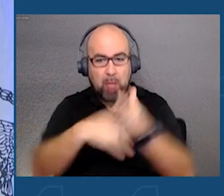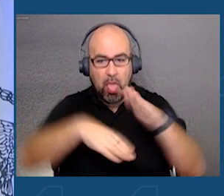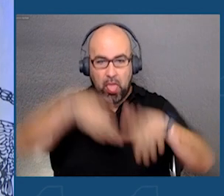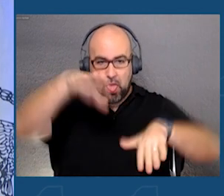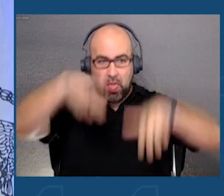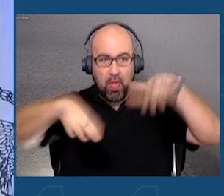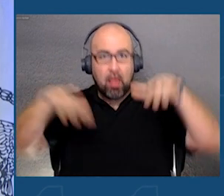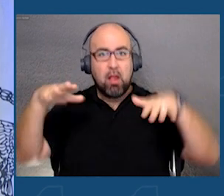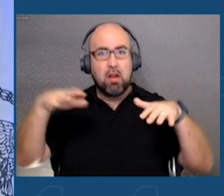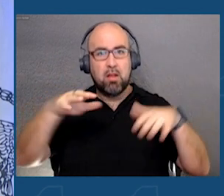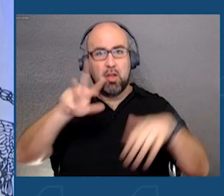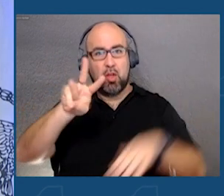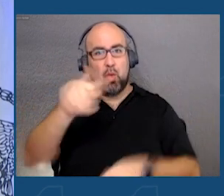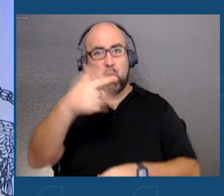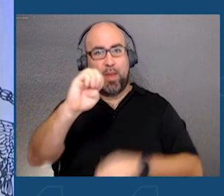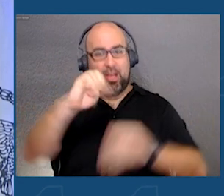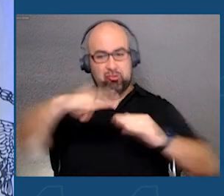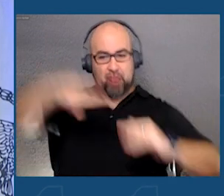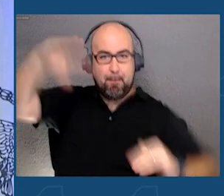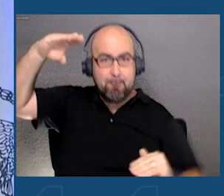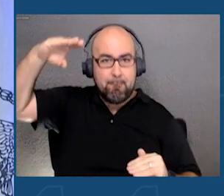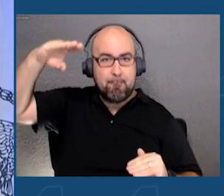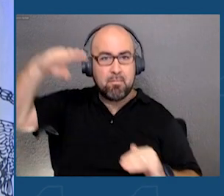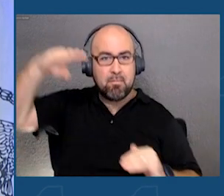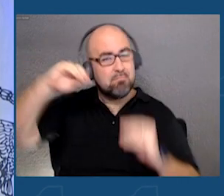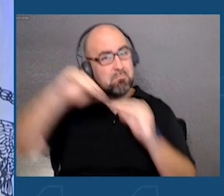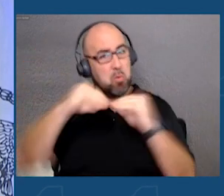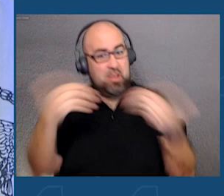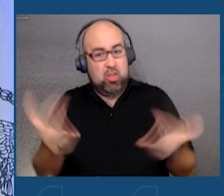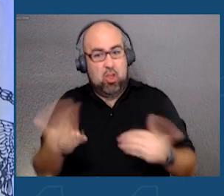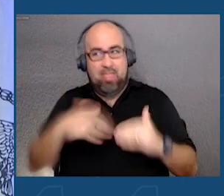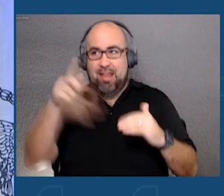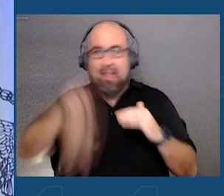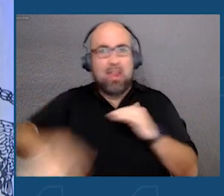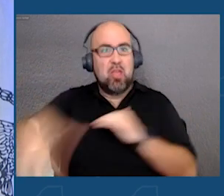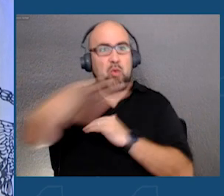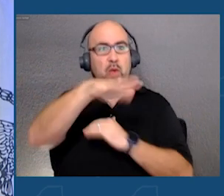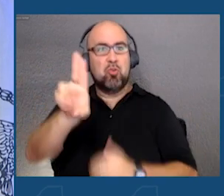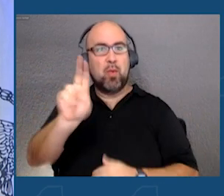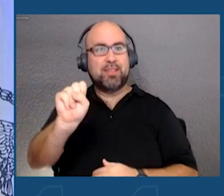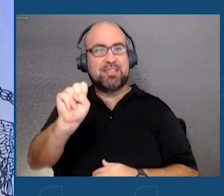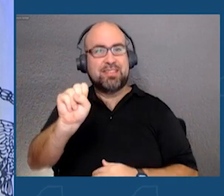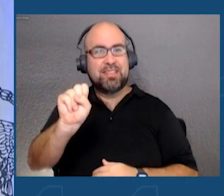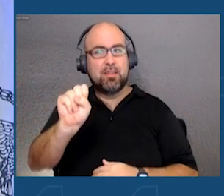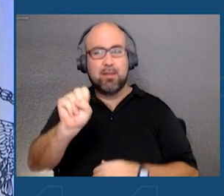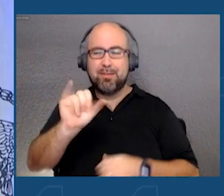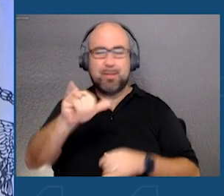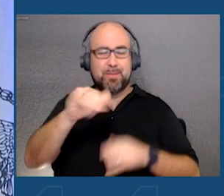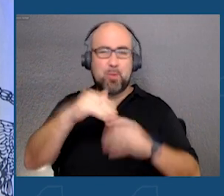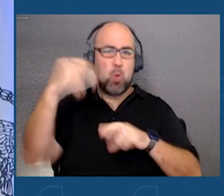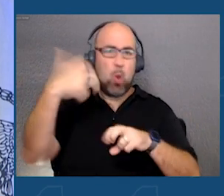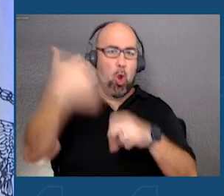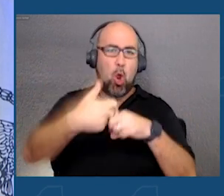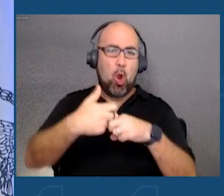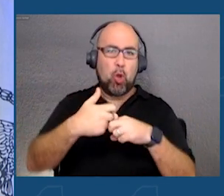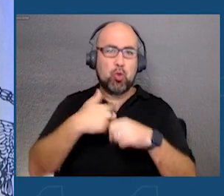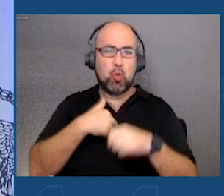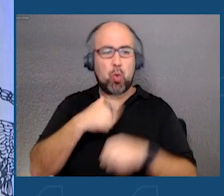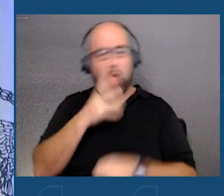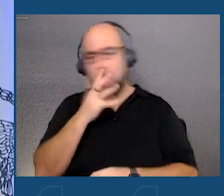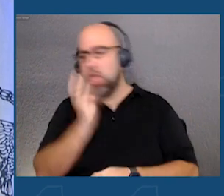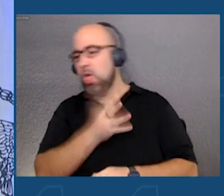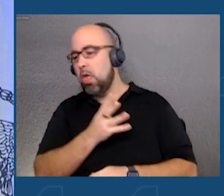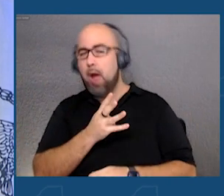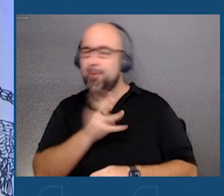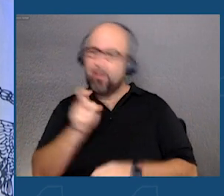gap is the largest here than anywhere in the nation. And they're just too hard to not look at and embrace. Perhaps we